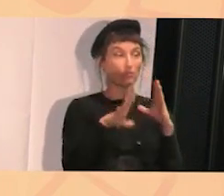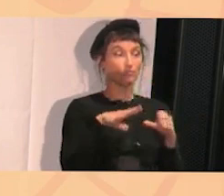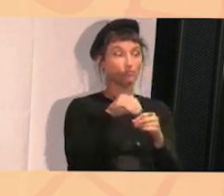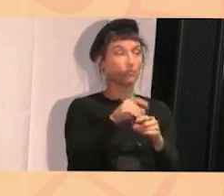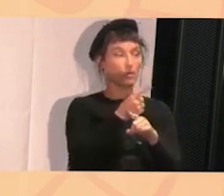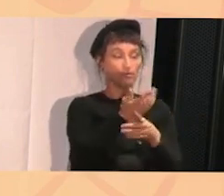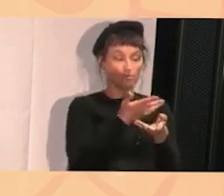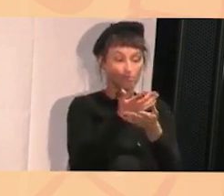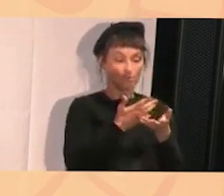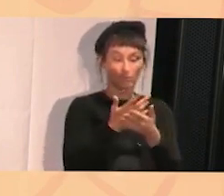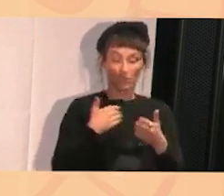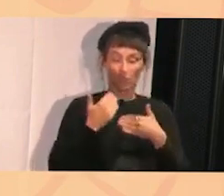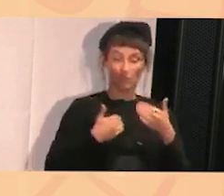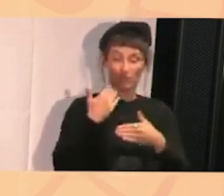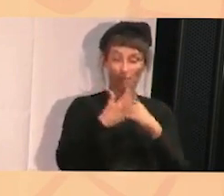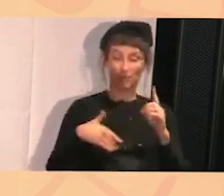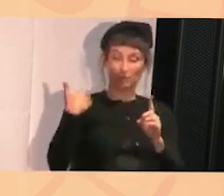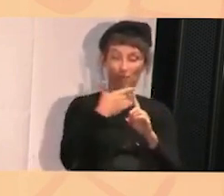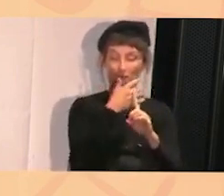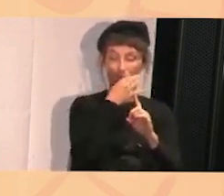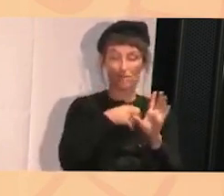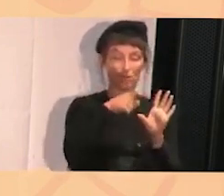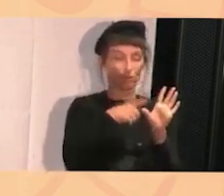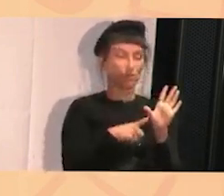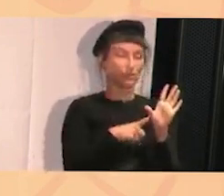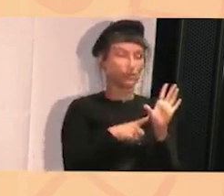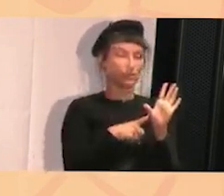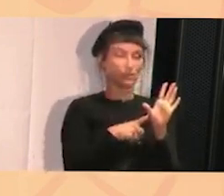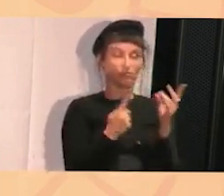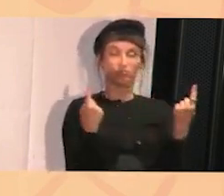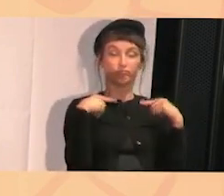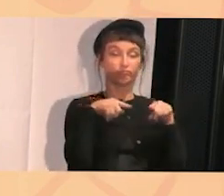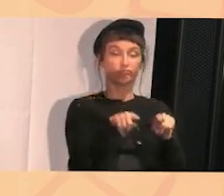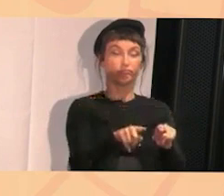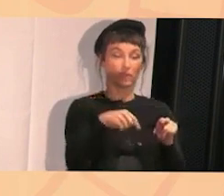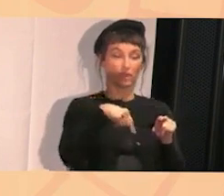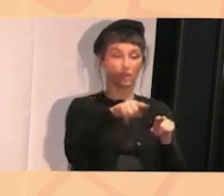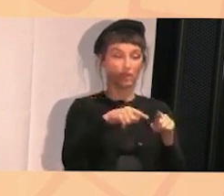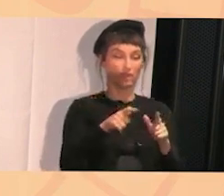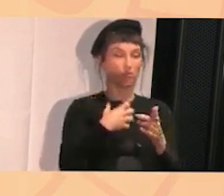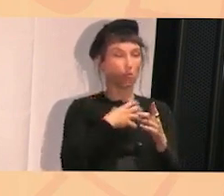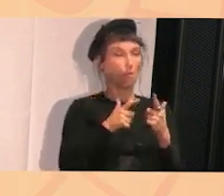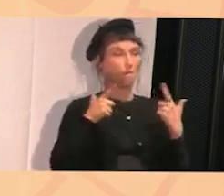over the last few years, again, which is running parallel, I guess, to this bigger national